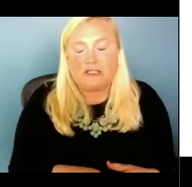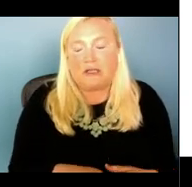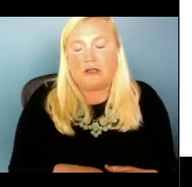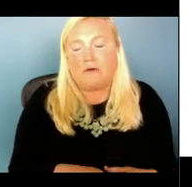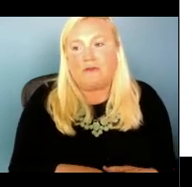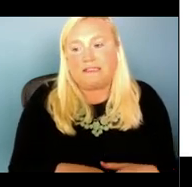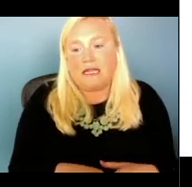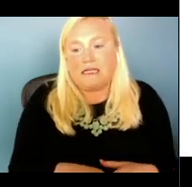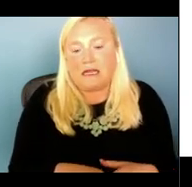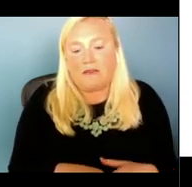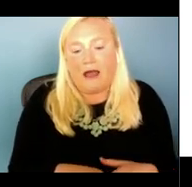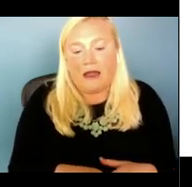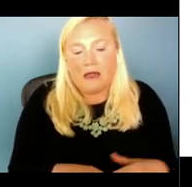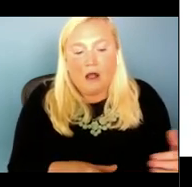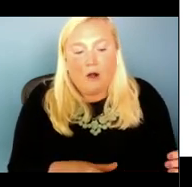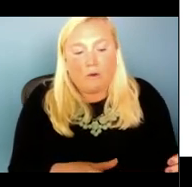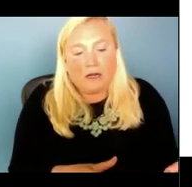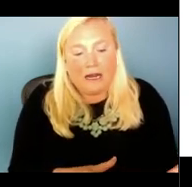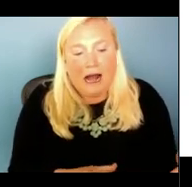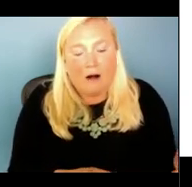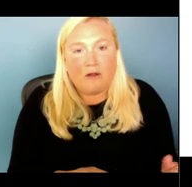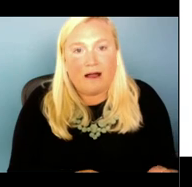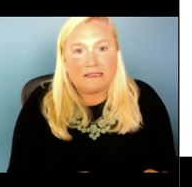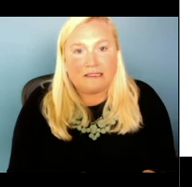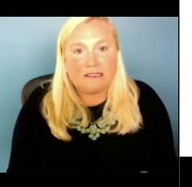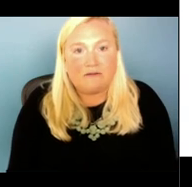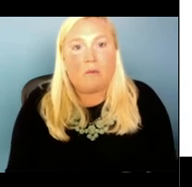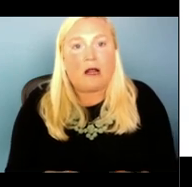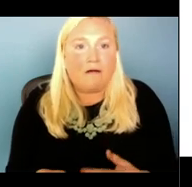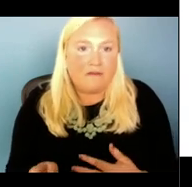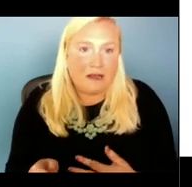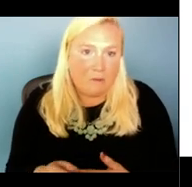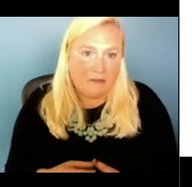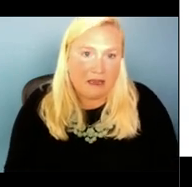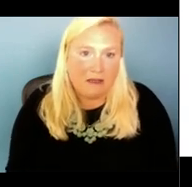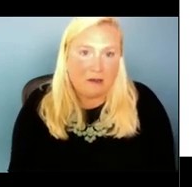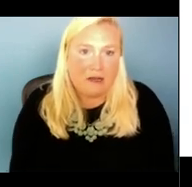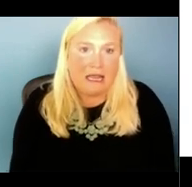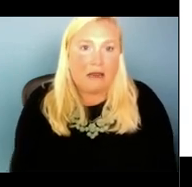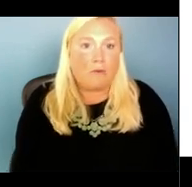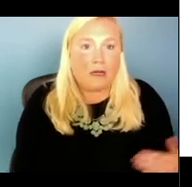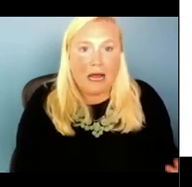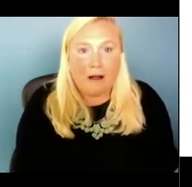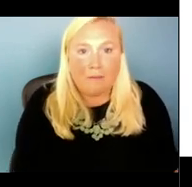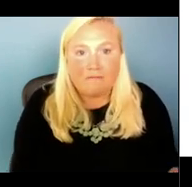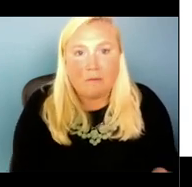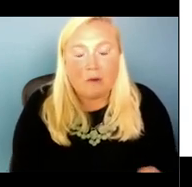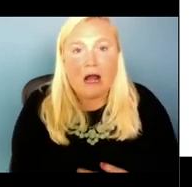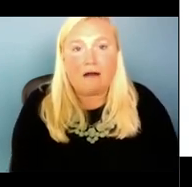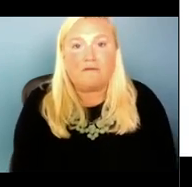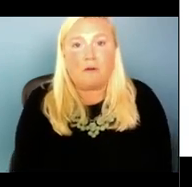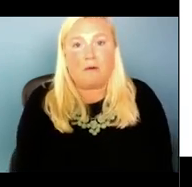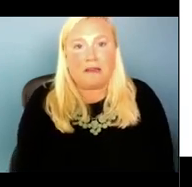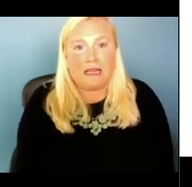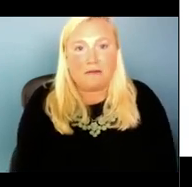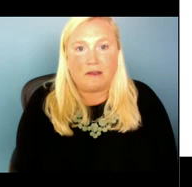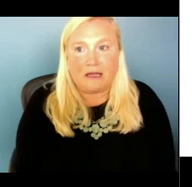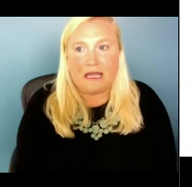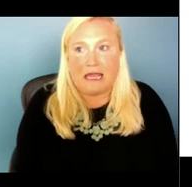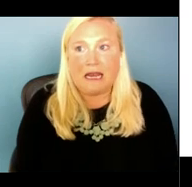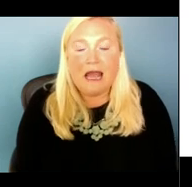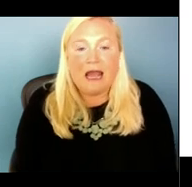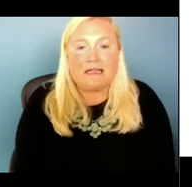we're shifting to this idea that we're going to help clients to feel more confident when they communicate. We're going to help them feel more